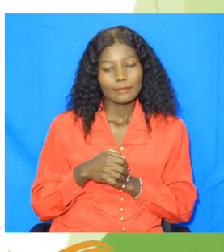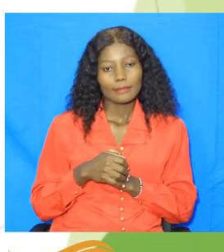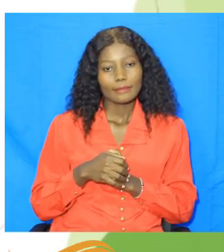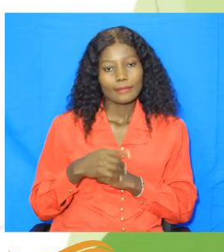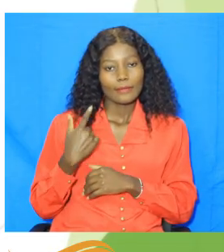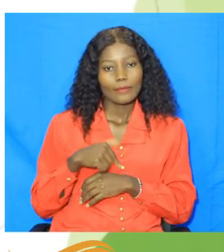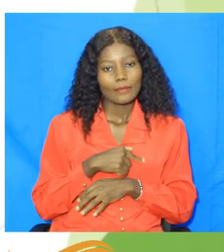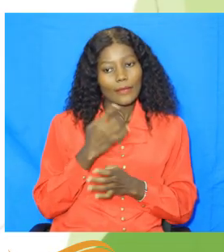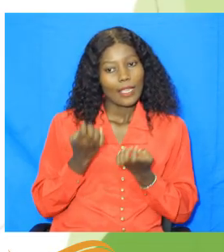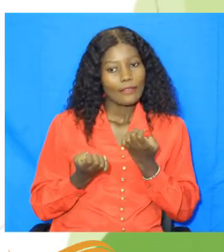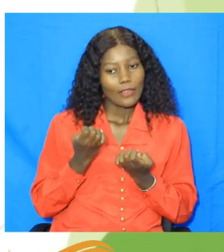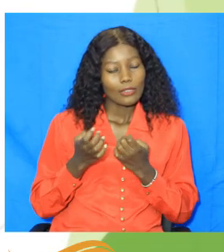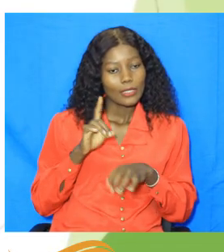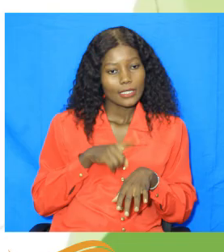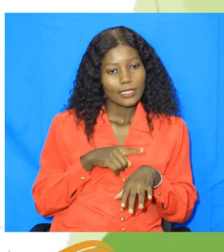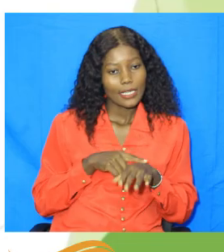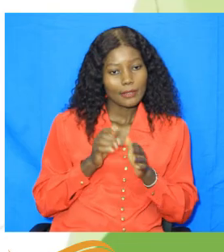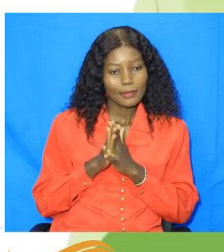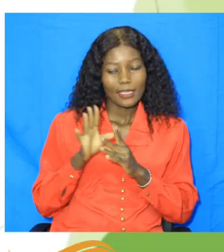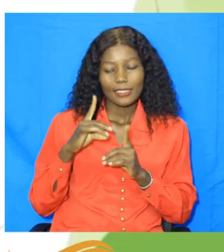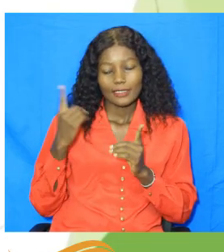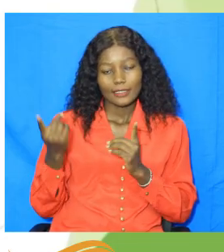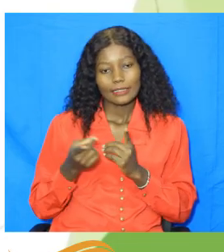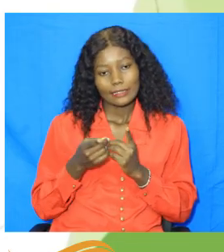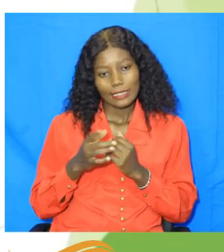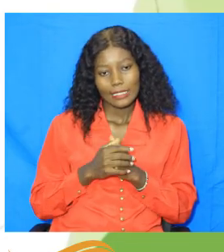we evaluate timing and distance.